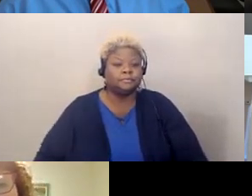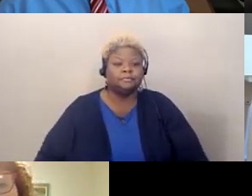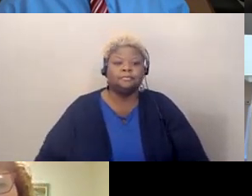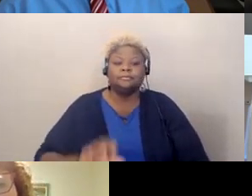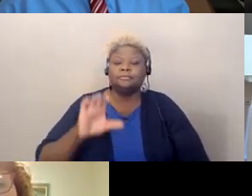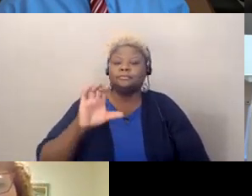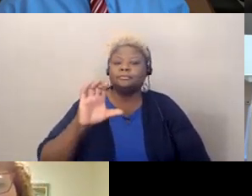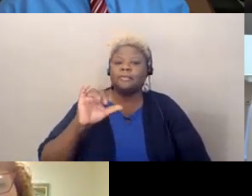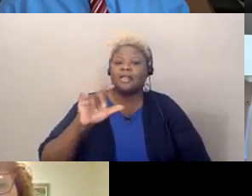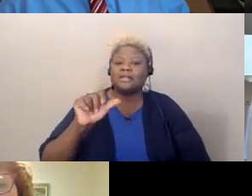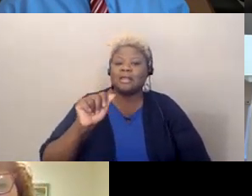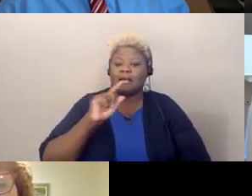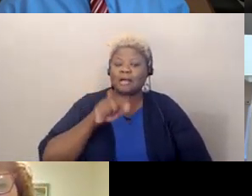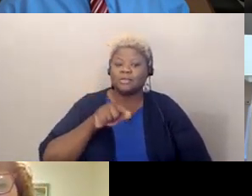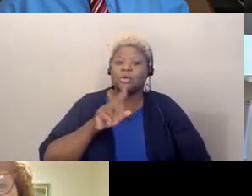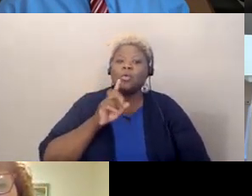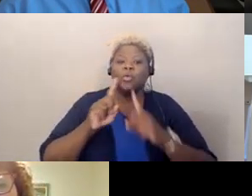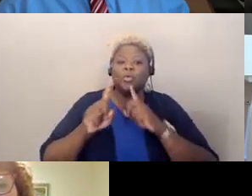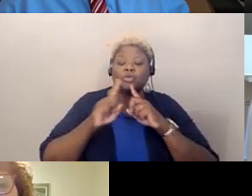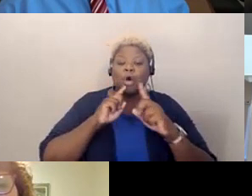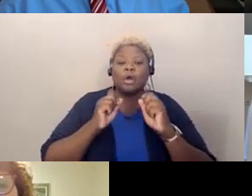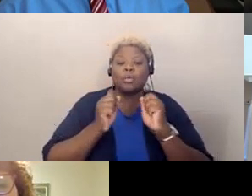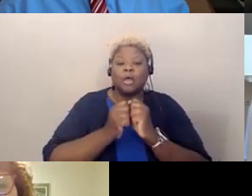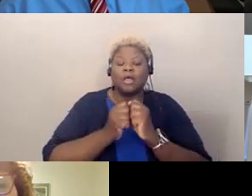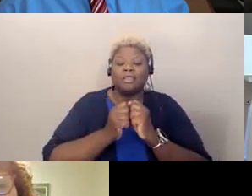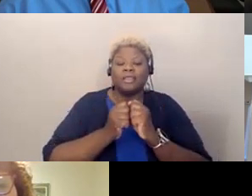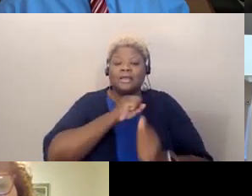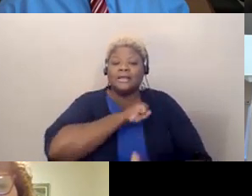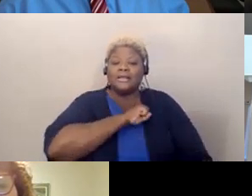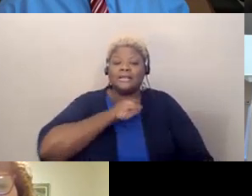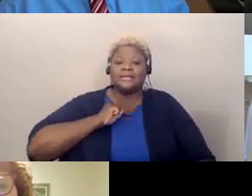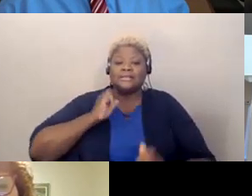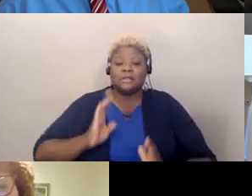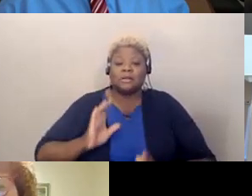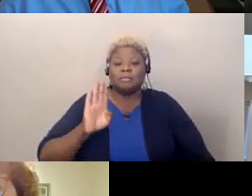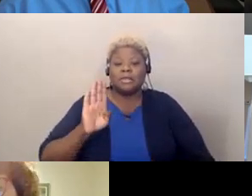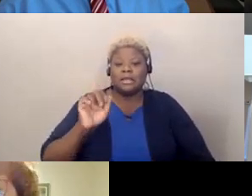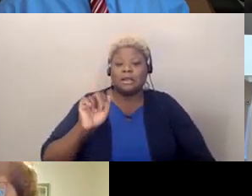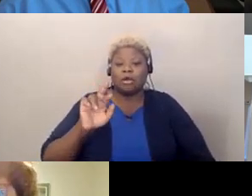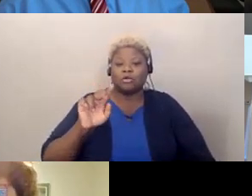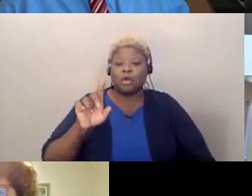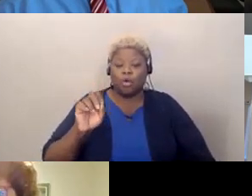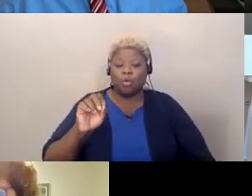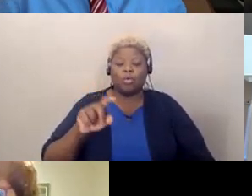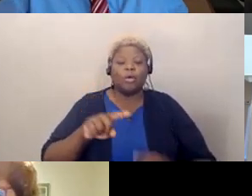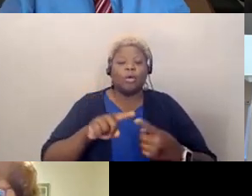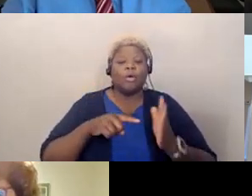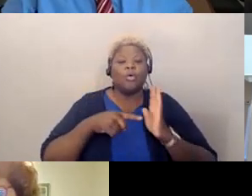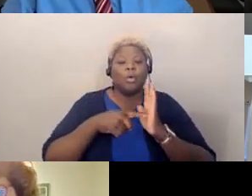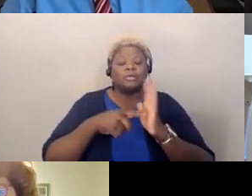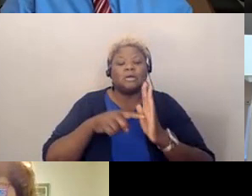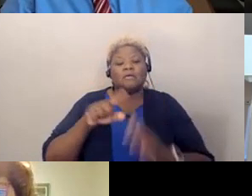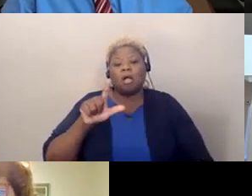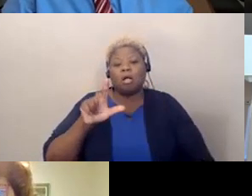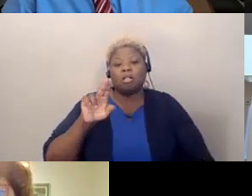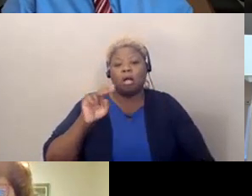We were talking to Senator Barto, and we're hopeful that she might do something. Representative Longden, I